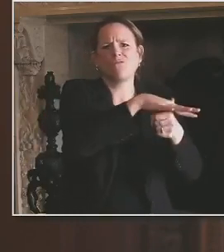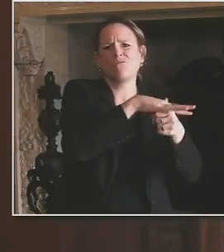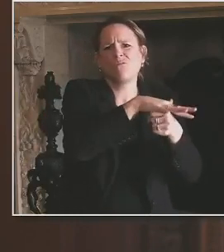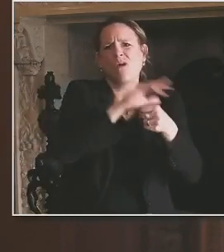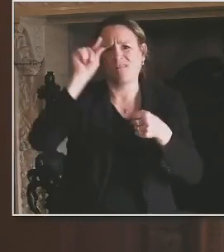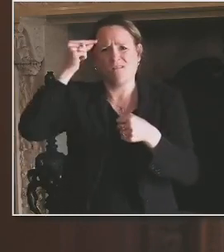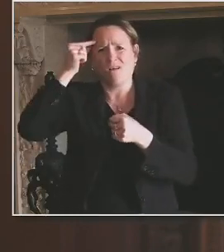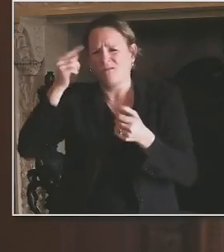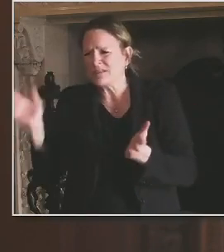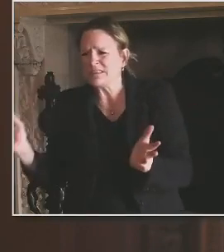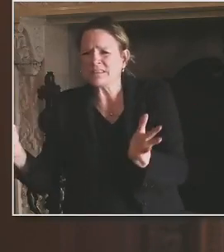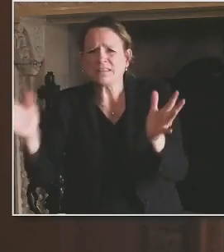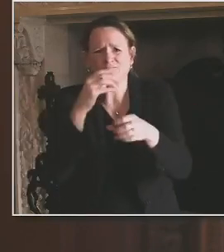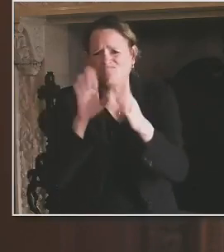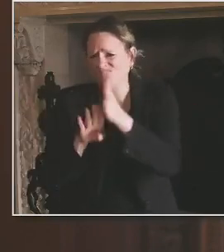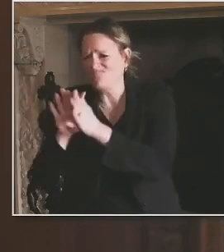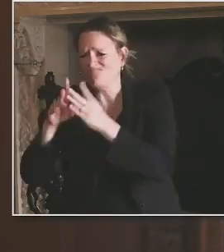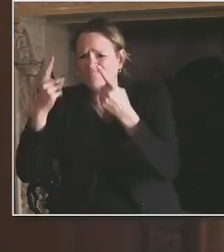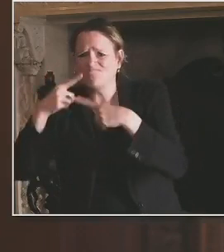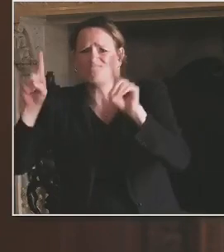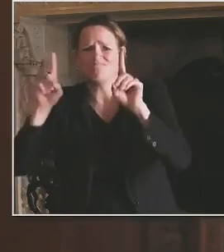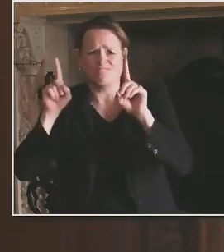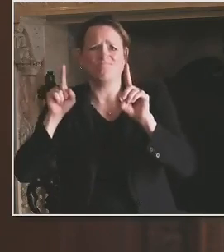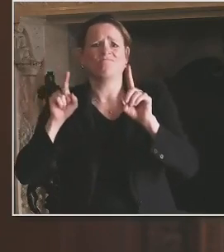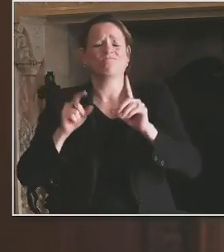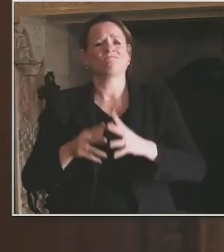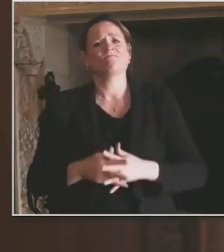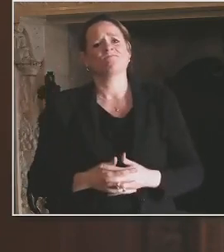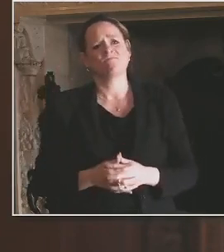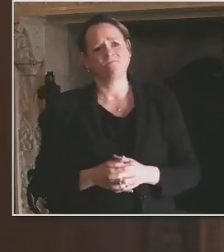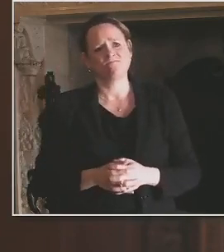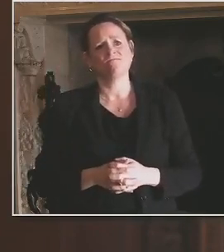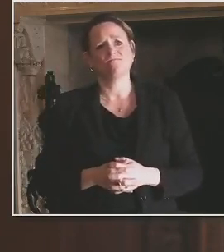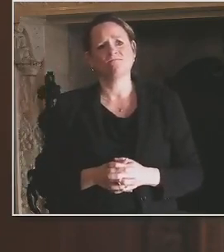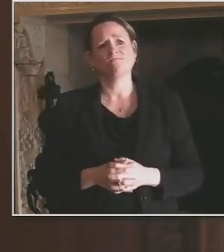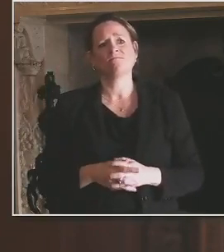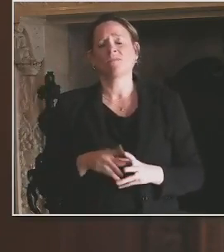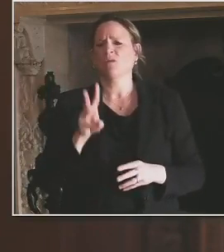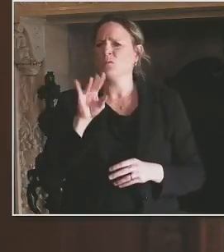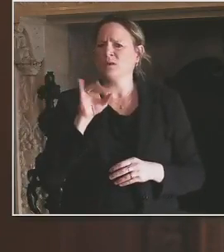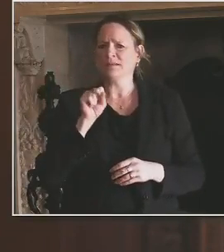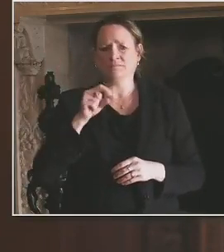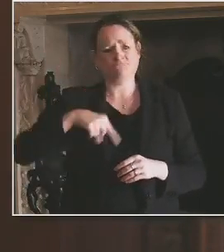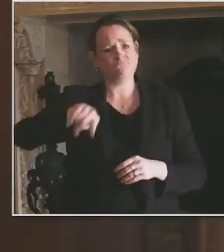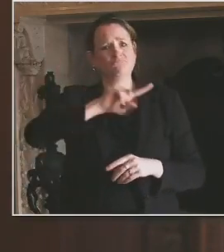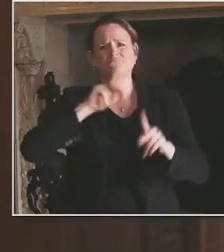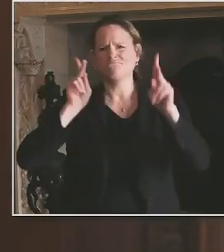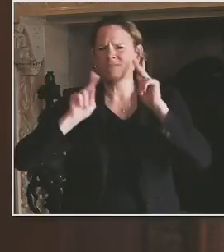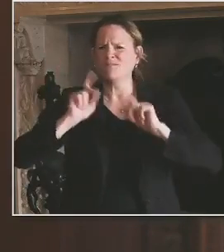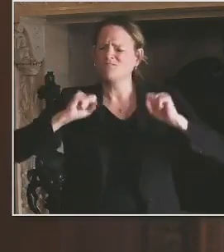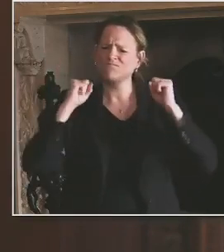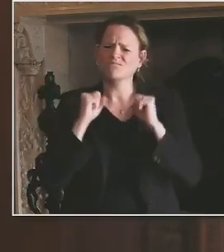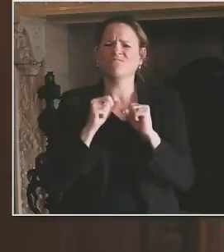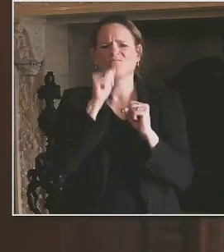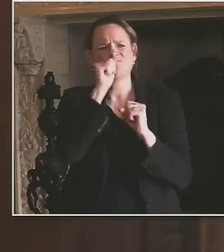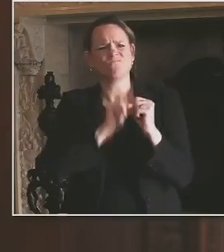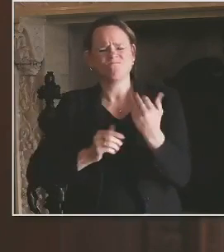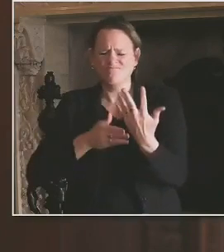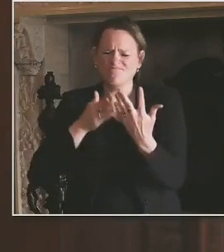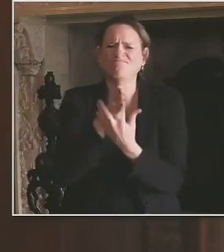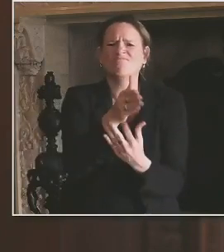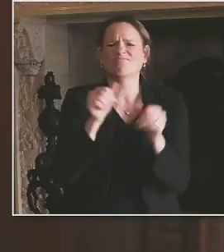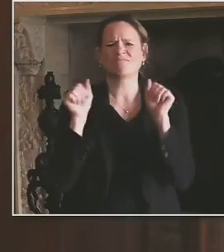local economic recovery. Wisconsinites are resilient, and I know that if we can continue to put the health and strength of